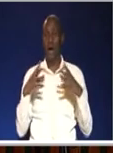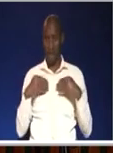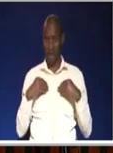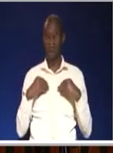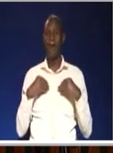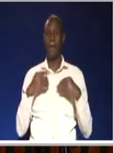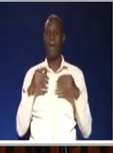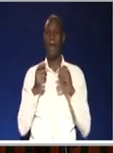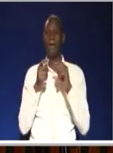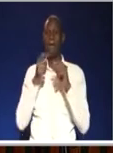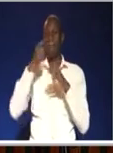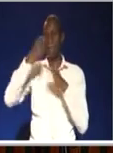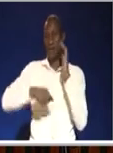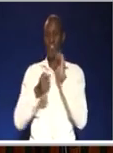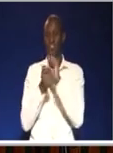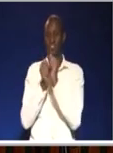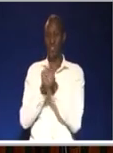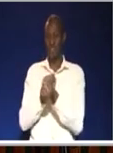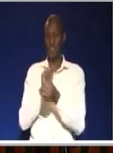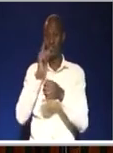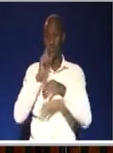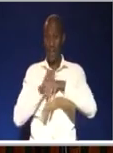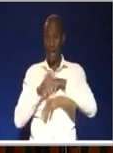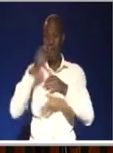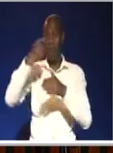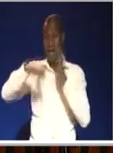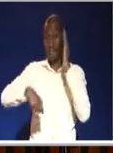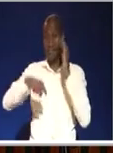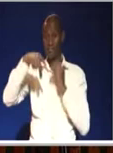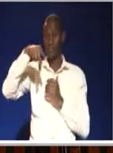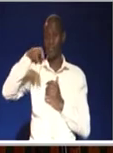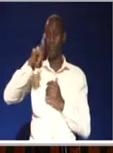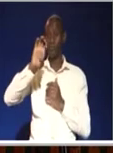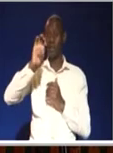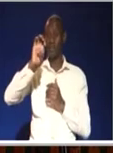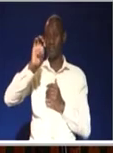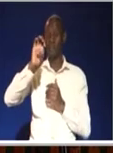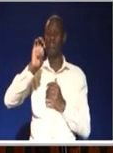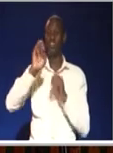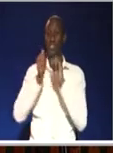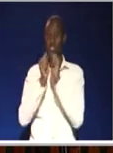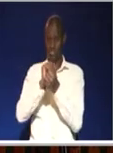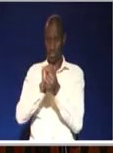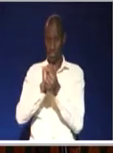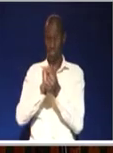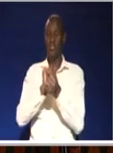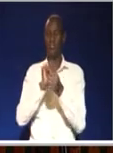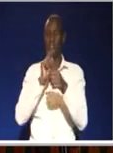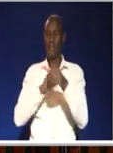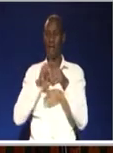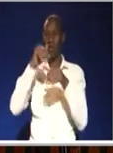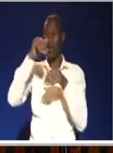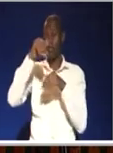price to change. And when the price changes, that is, when it comes down,